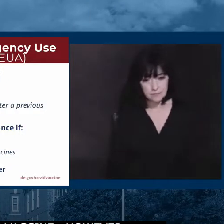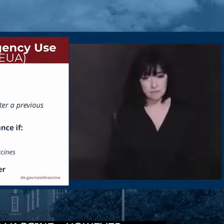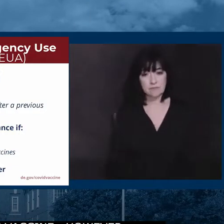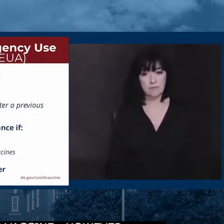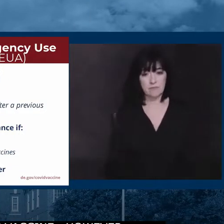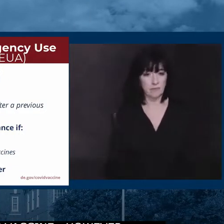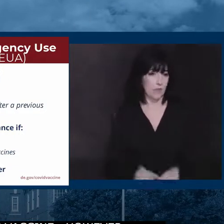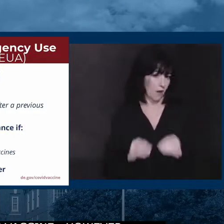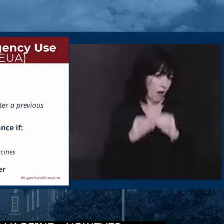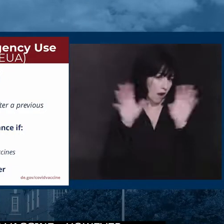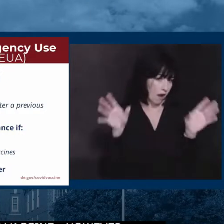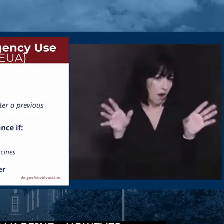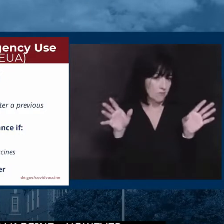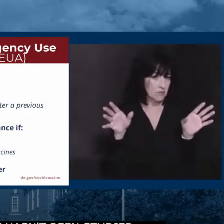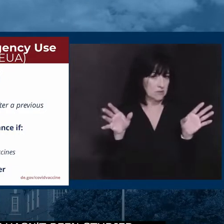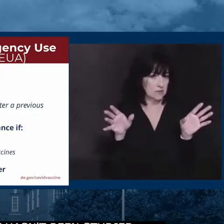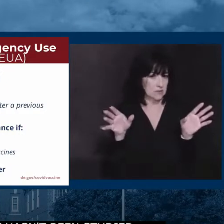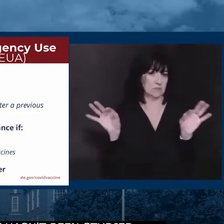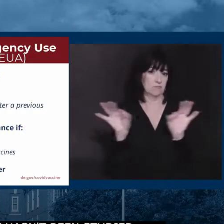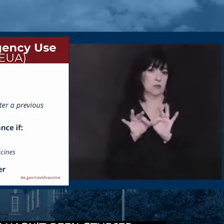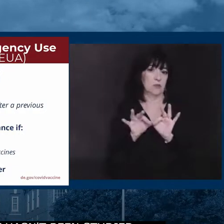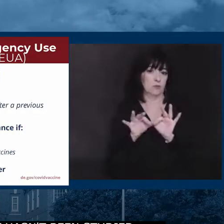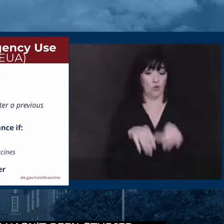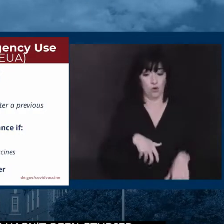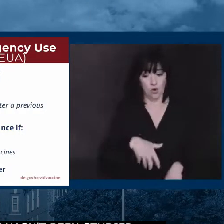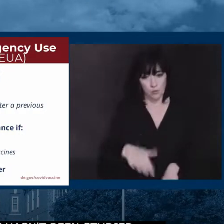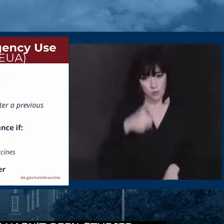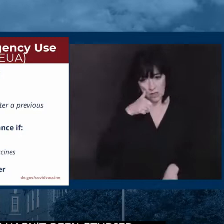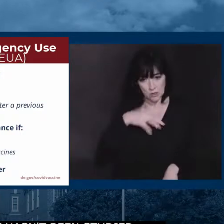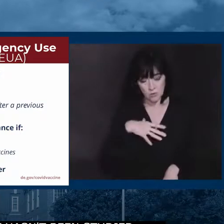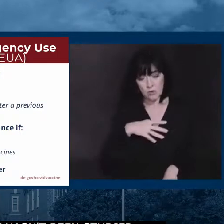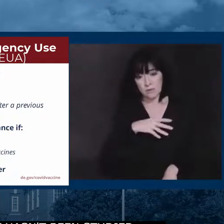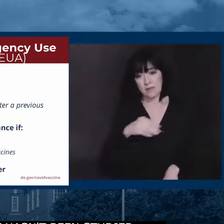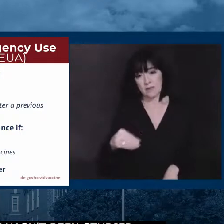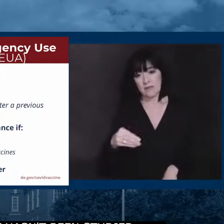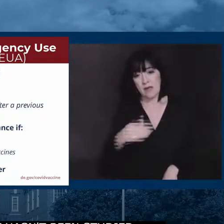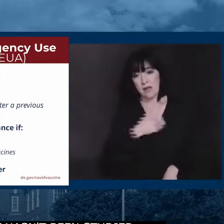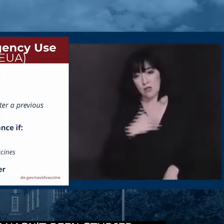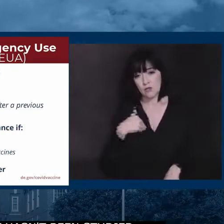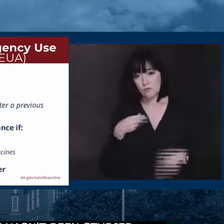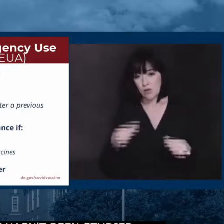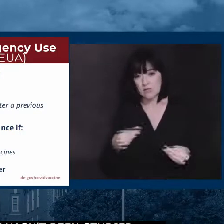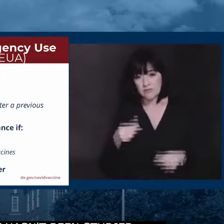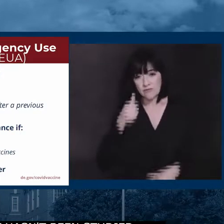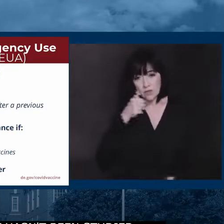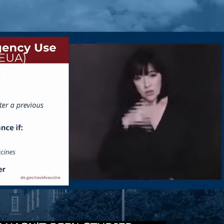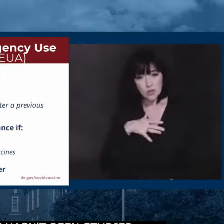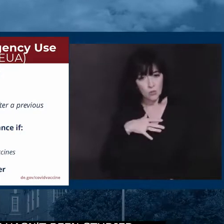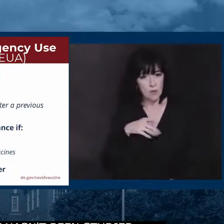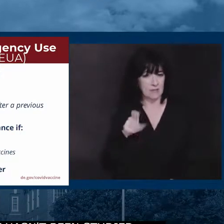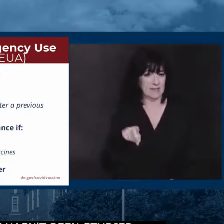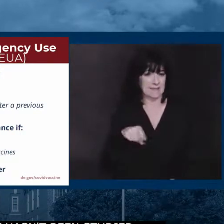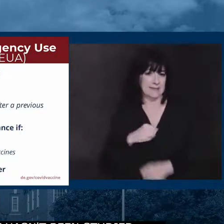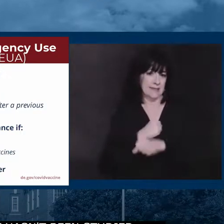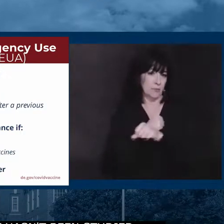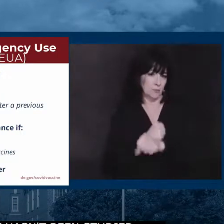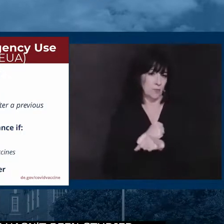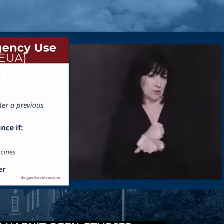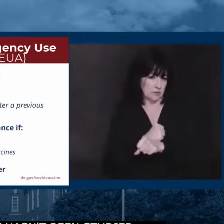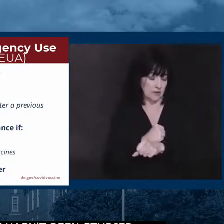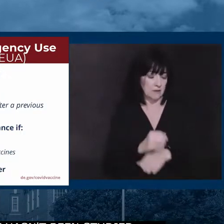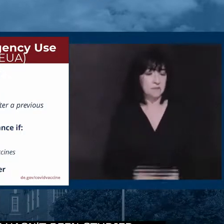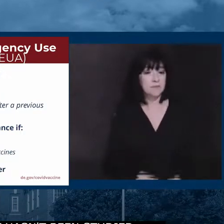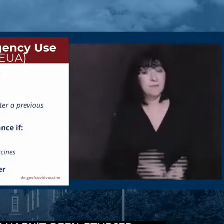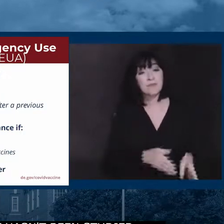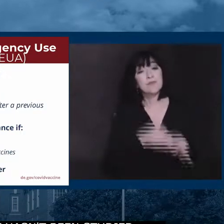very strong. Same with people who are immunocompromised, like people on cancer treatments or